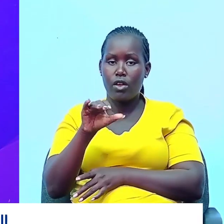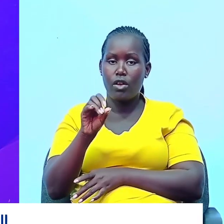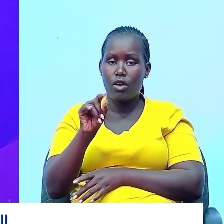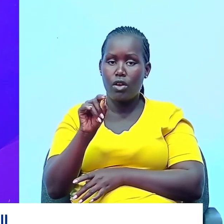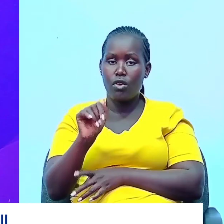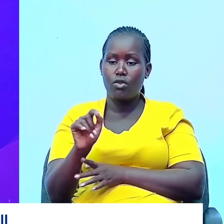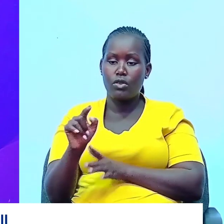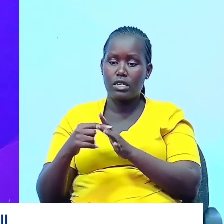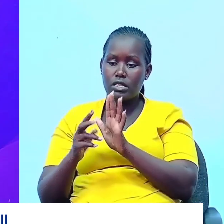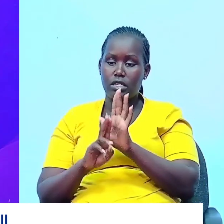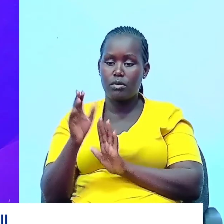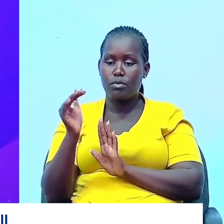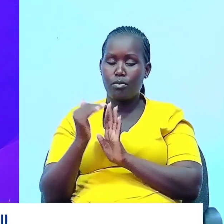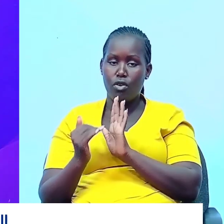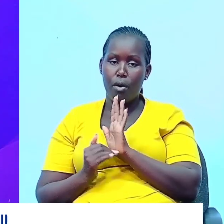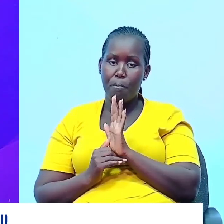Program.